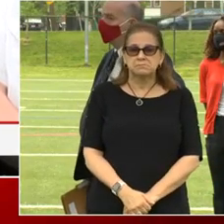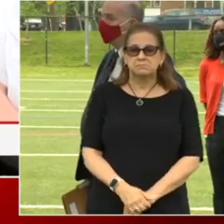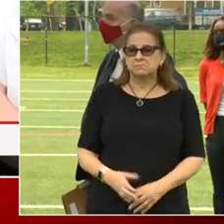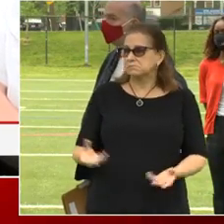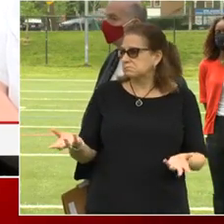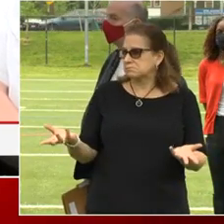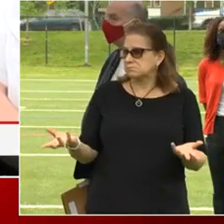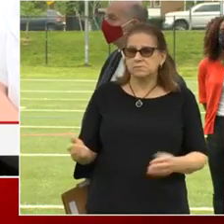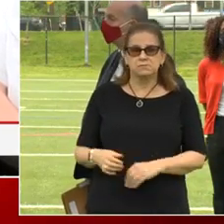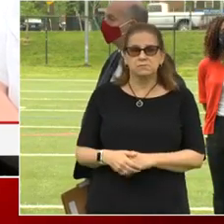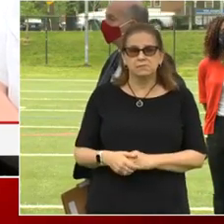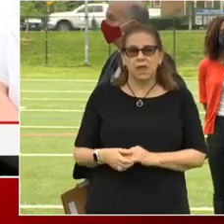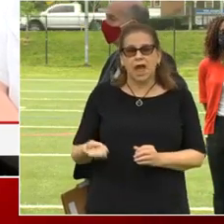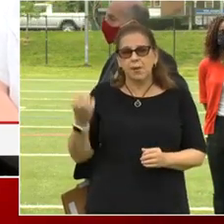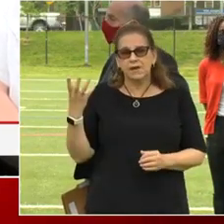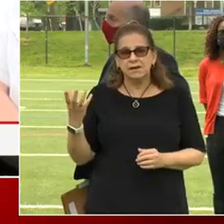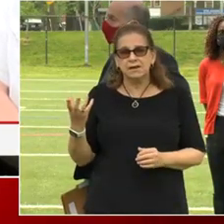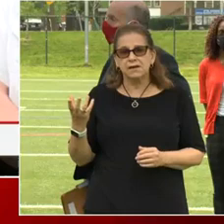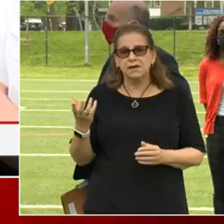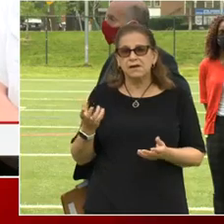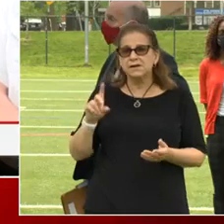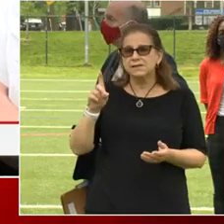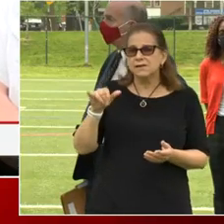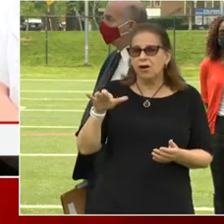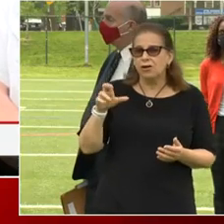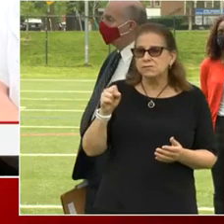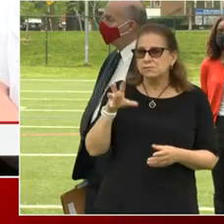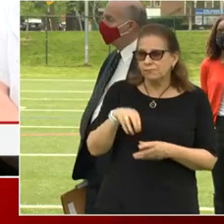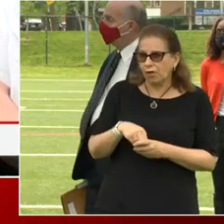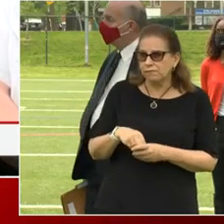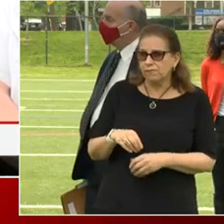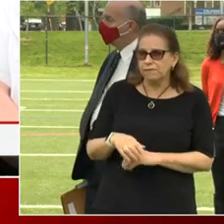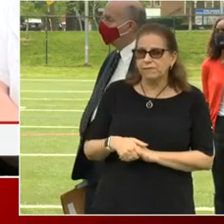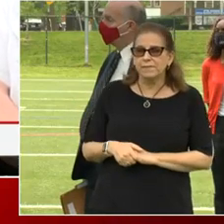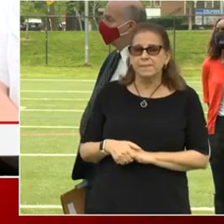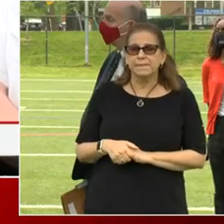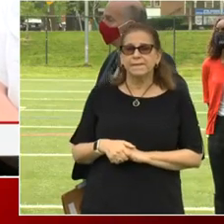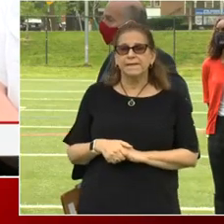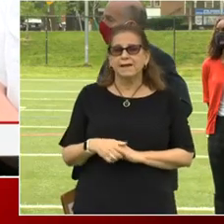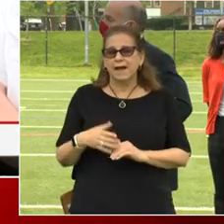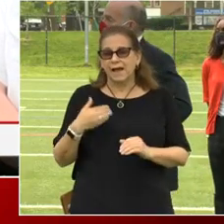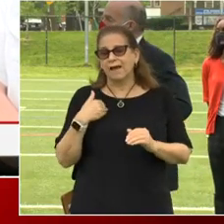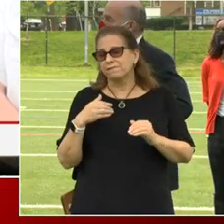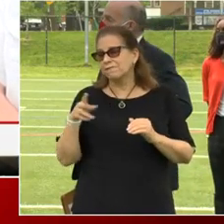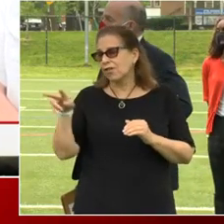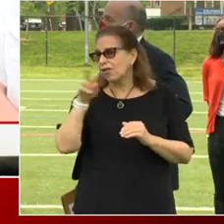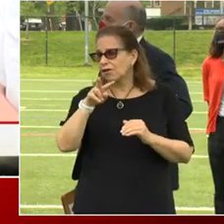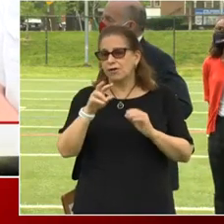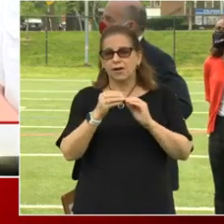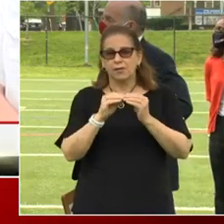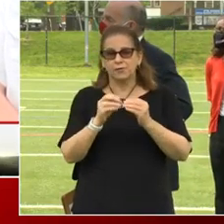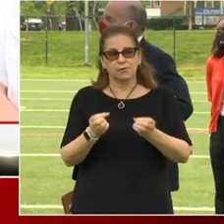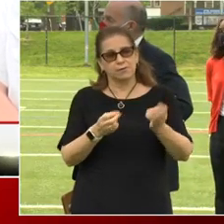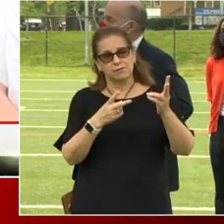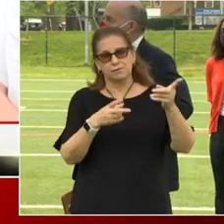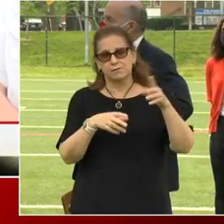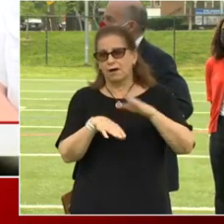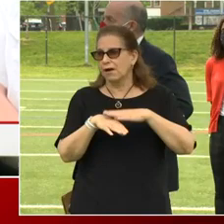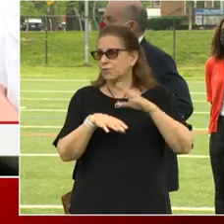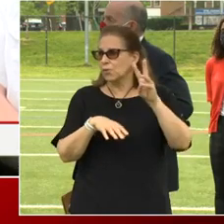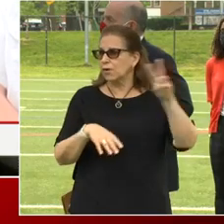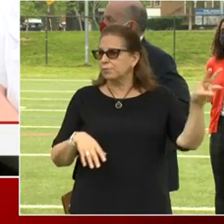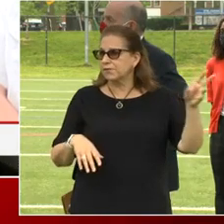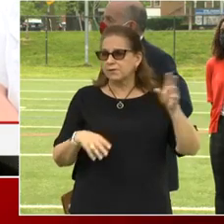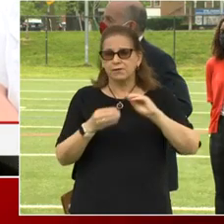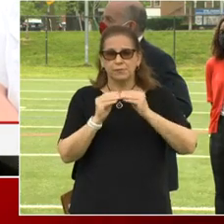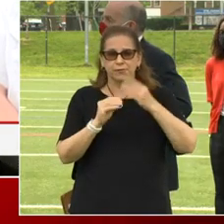in the system already, DYRS system already? Sure. We can pull those numbers and take a look at that right now. The recidivism rate, we're